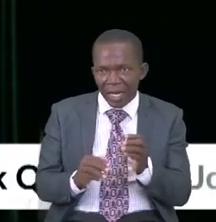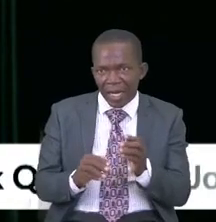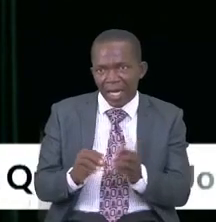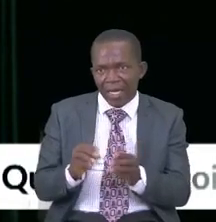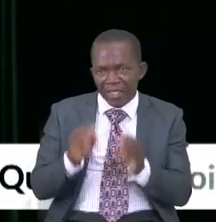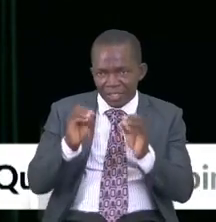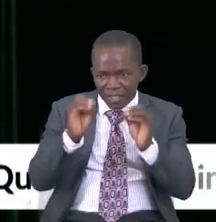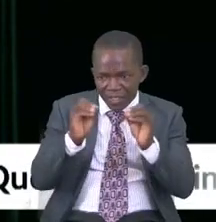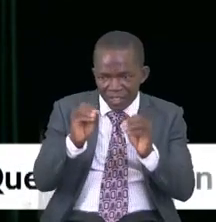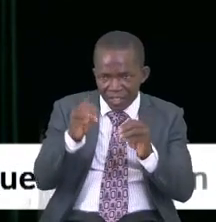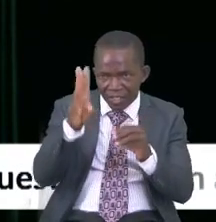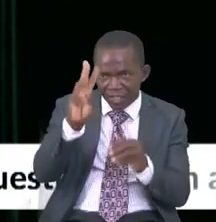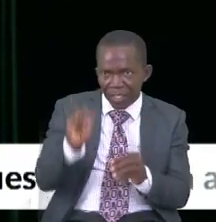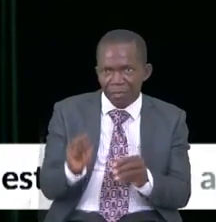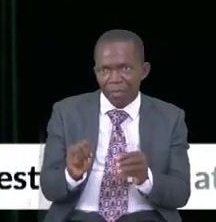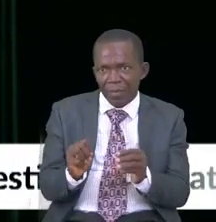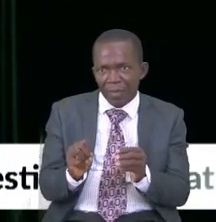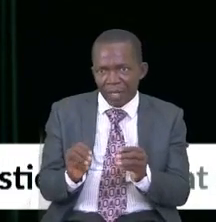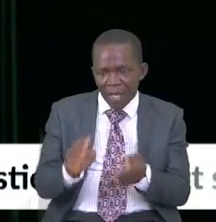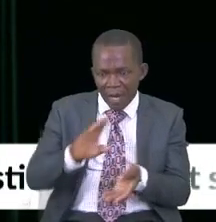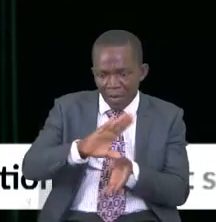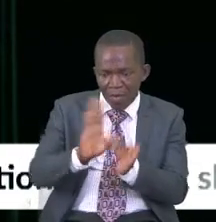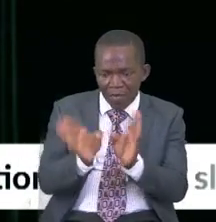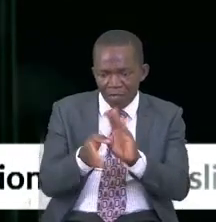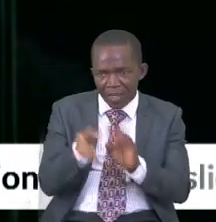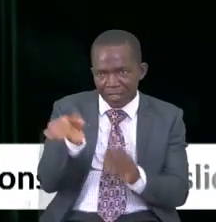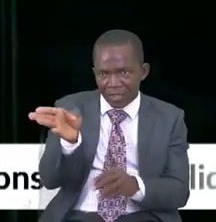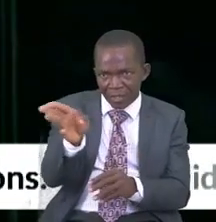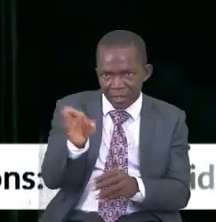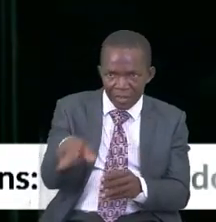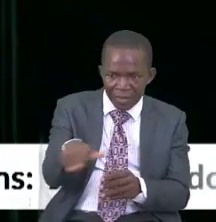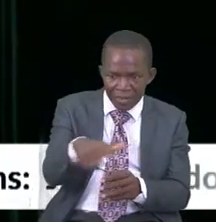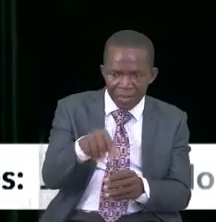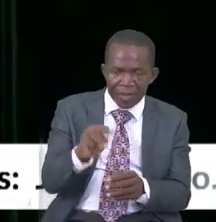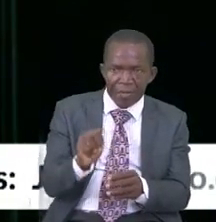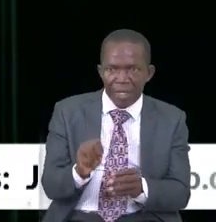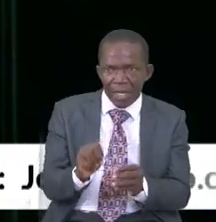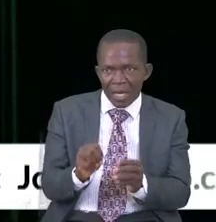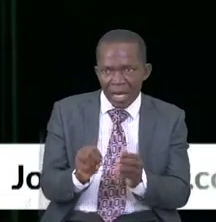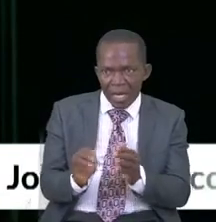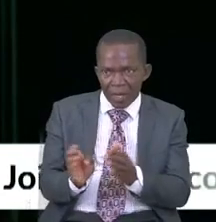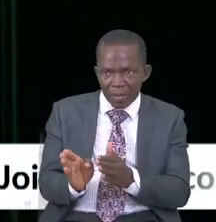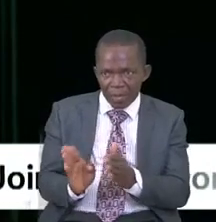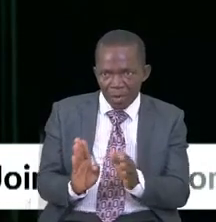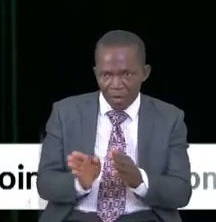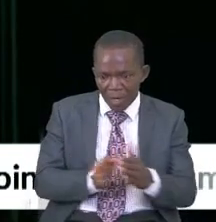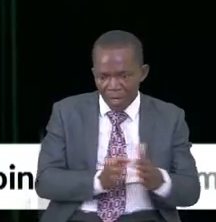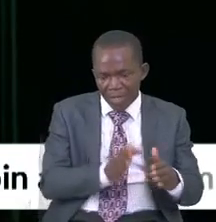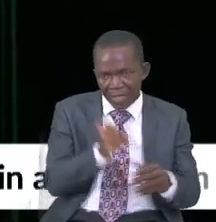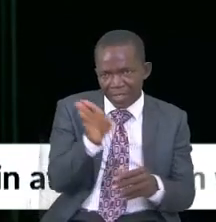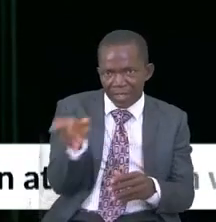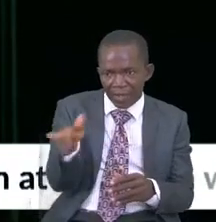them. Then he will convert them. Then he will acculturate them. And then he